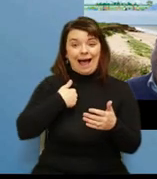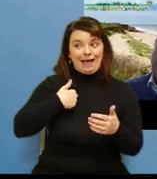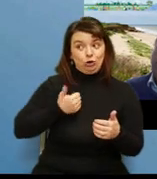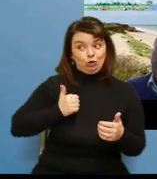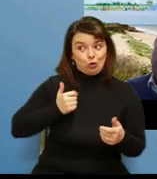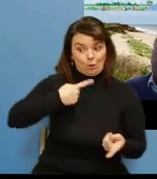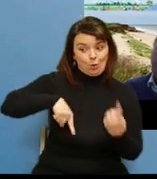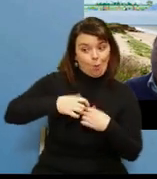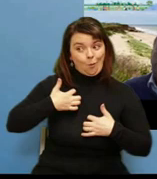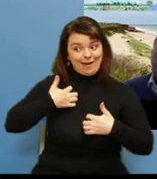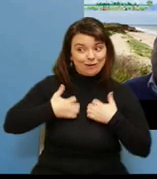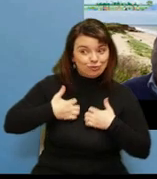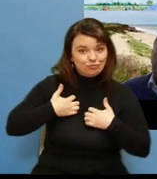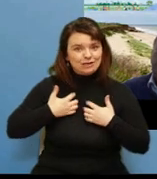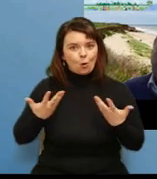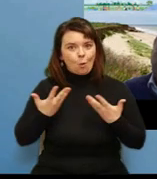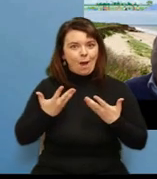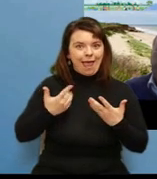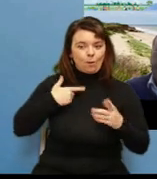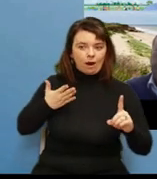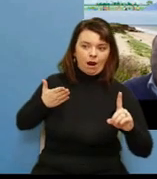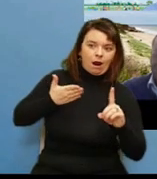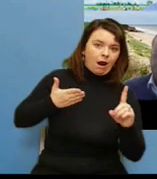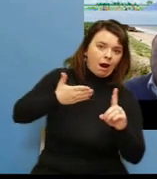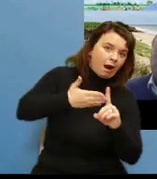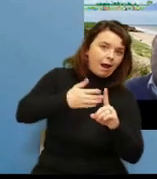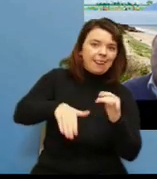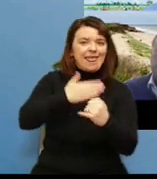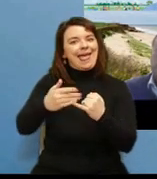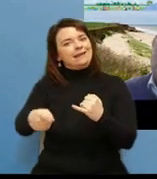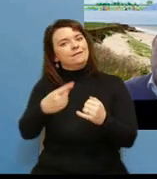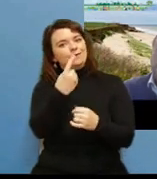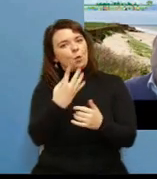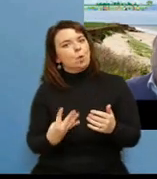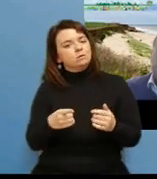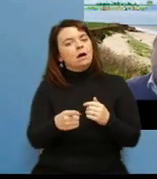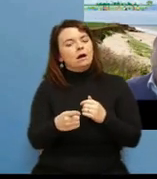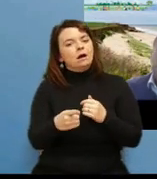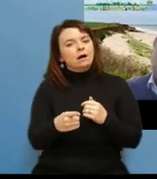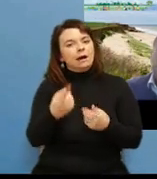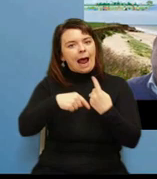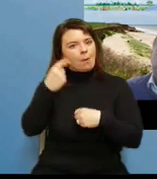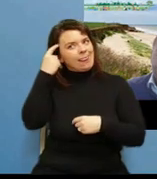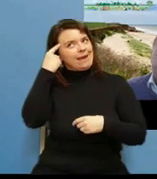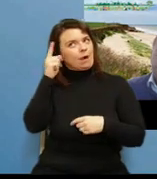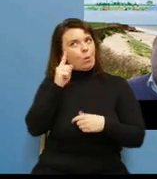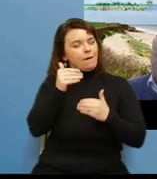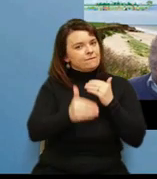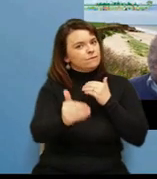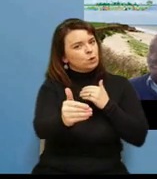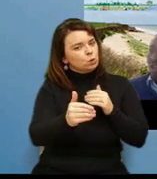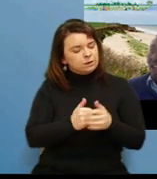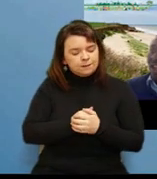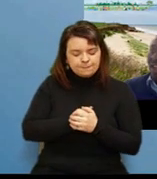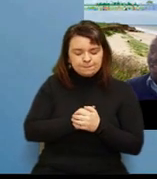be interested to get some sense where we think we are going to land end of this quarter, and also our thinking going forward.